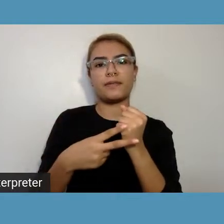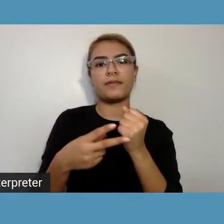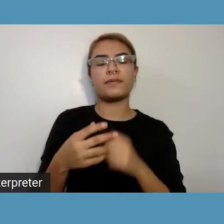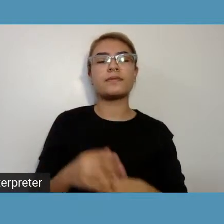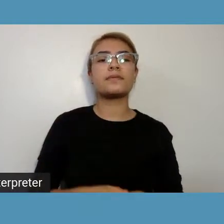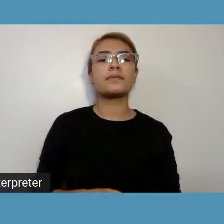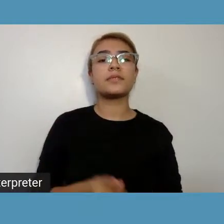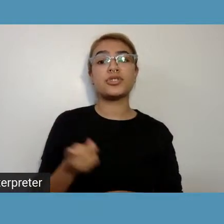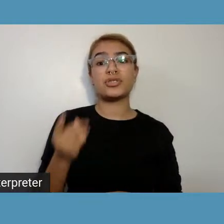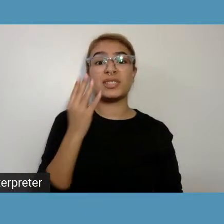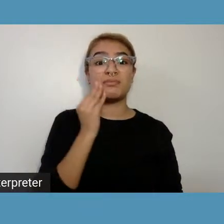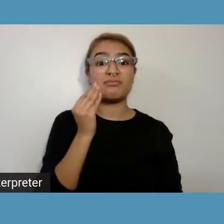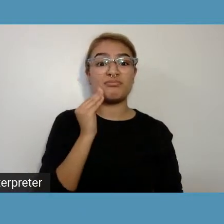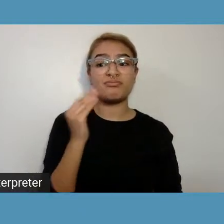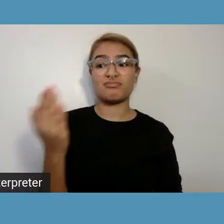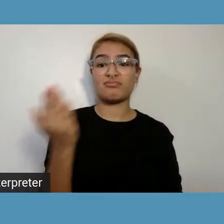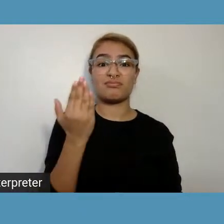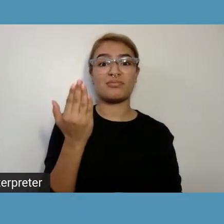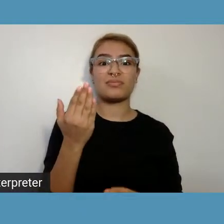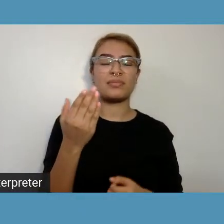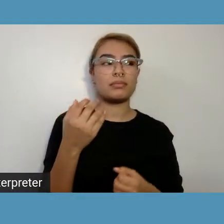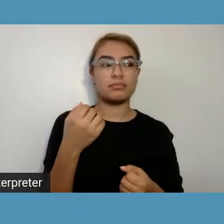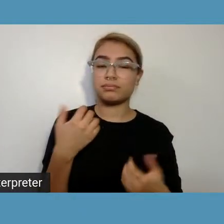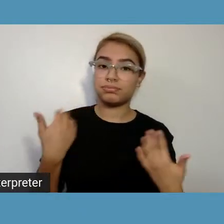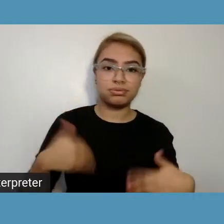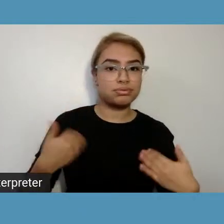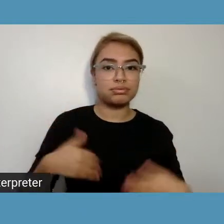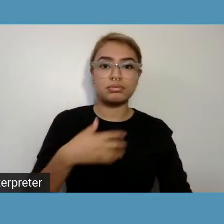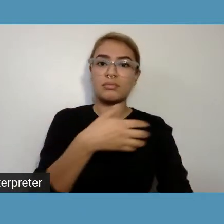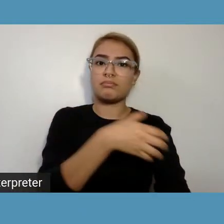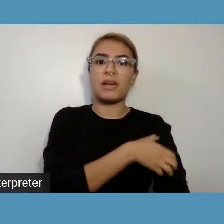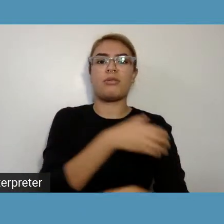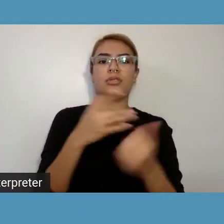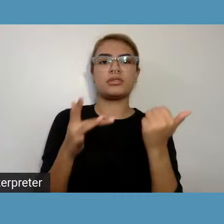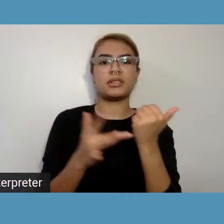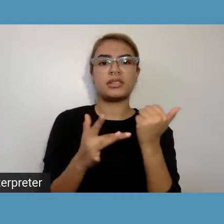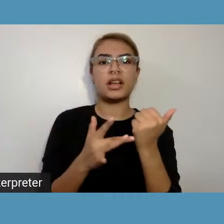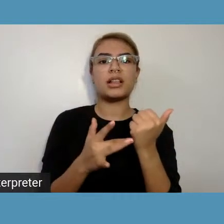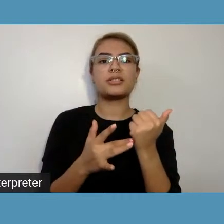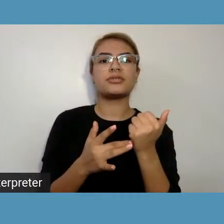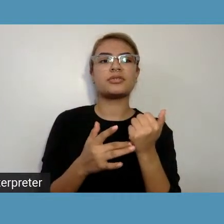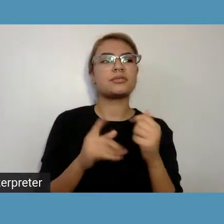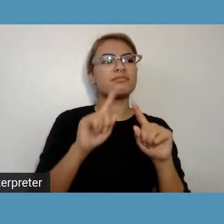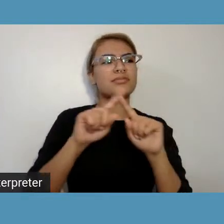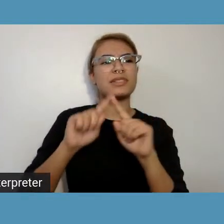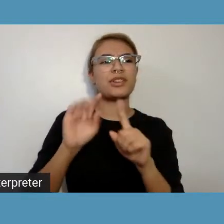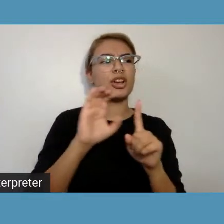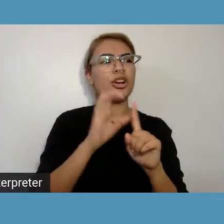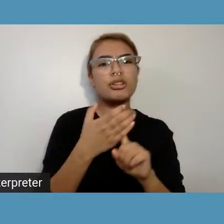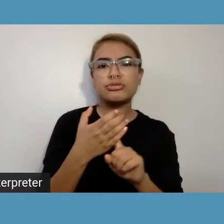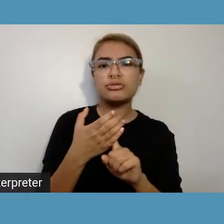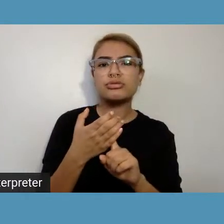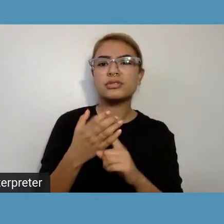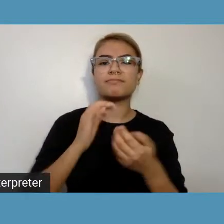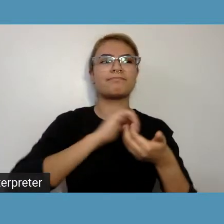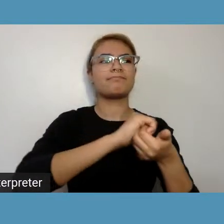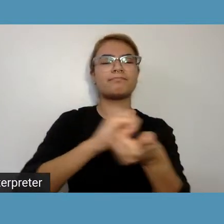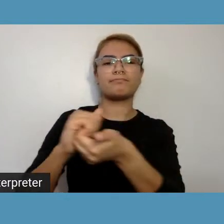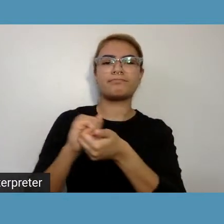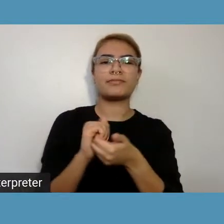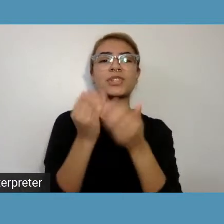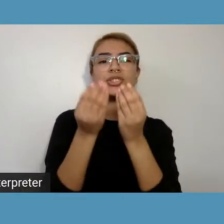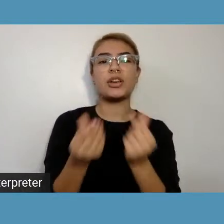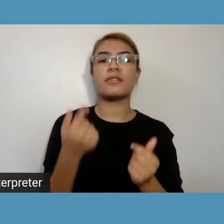experienced firsthand the power of technology in allowing diverse cultures and geographies to collaborate on identifying and solving our world's